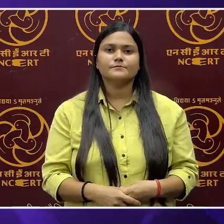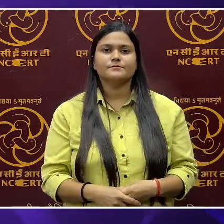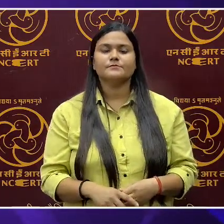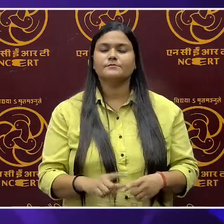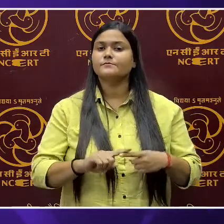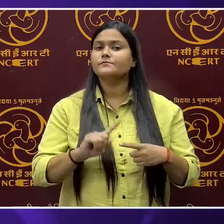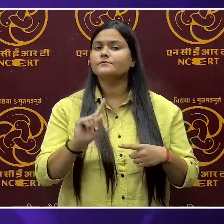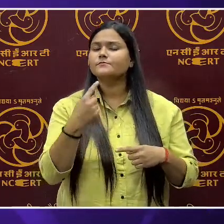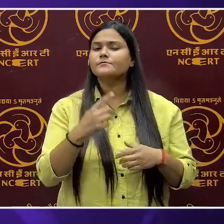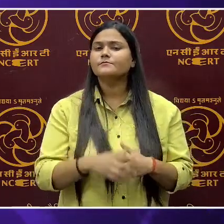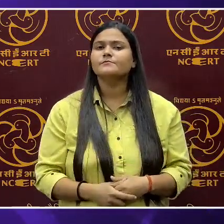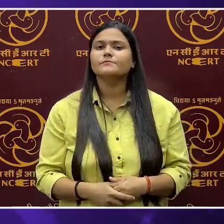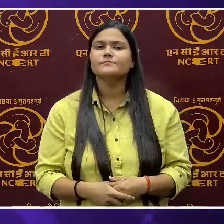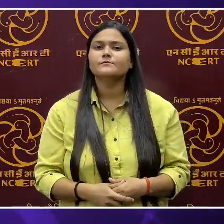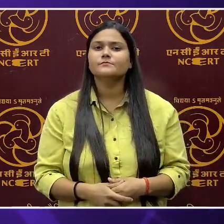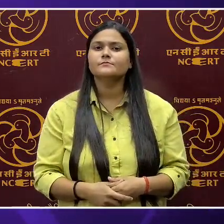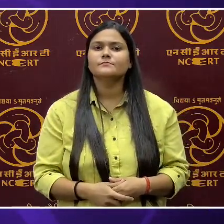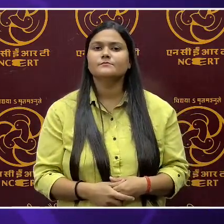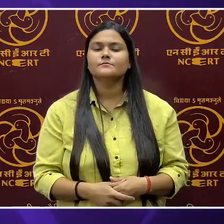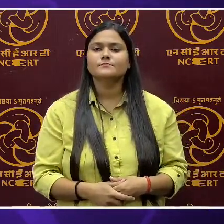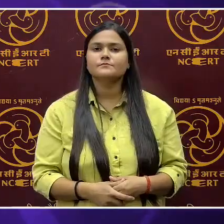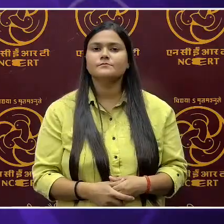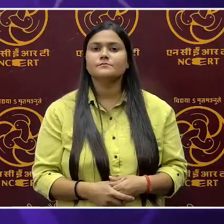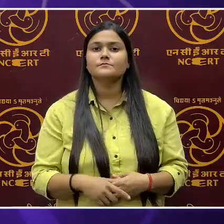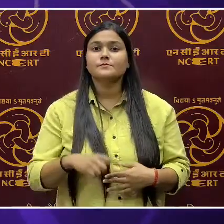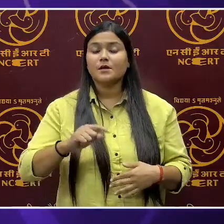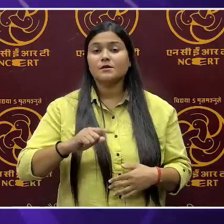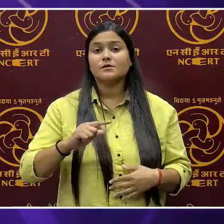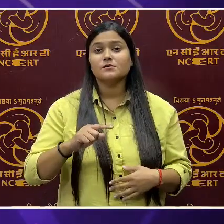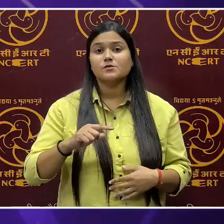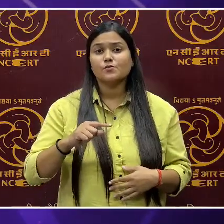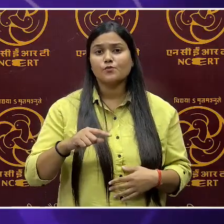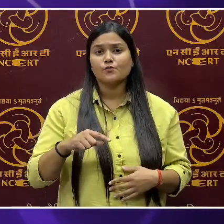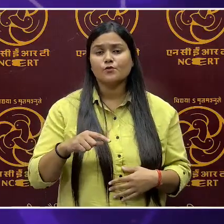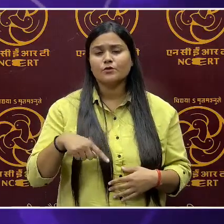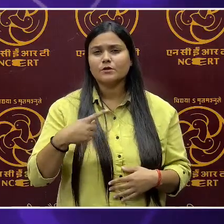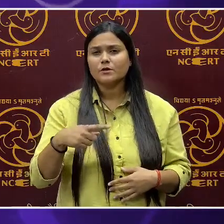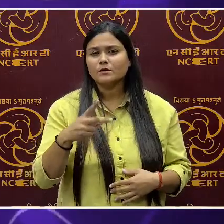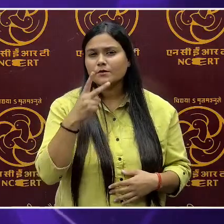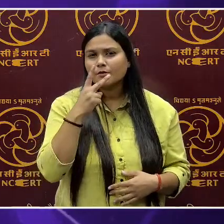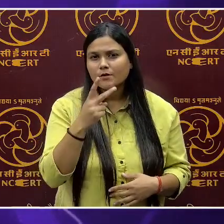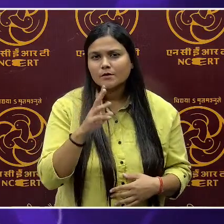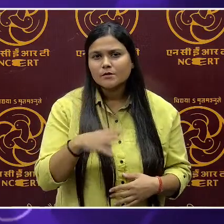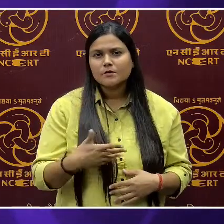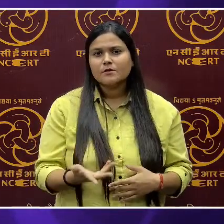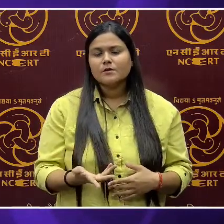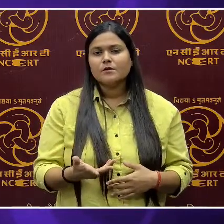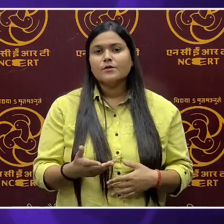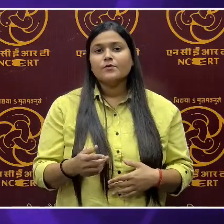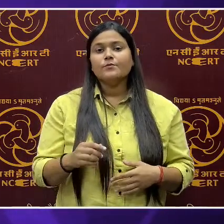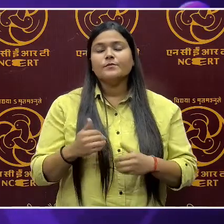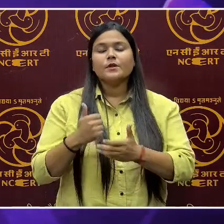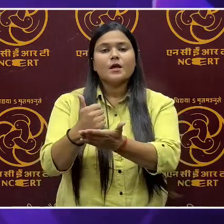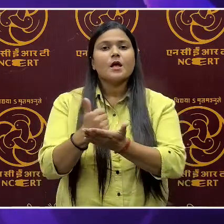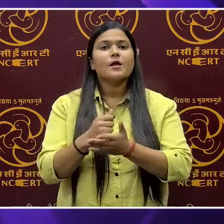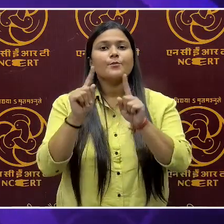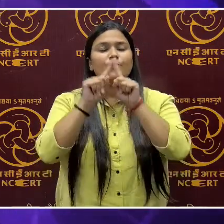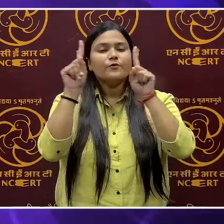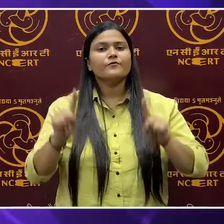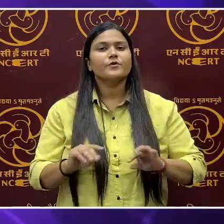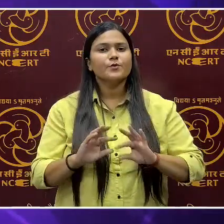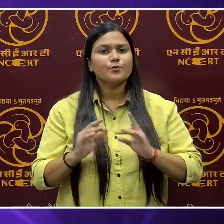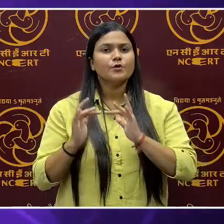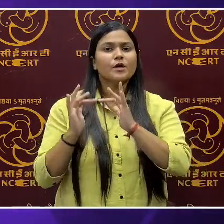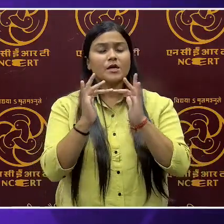thing. Also nowadays, every time I've been saying that with the help of computer on the internet, you